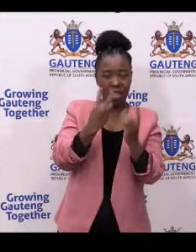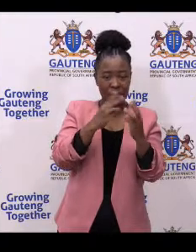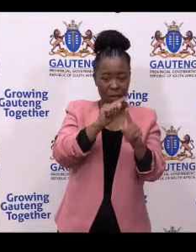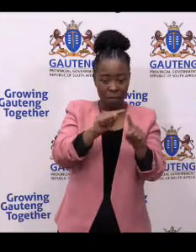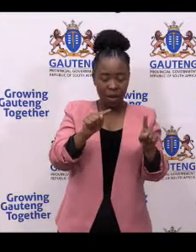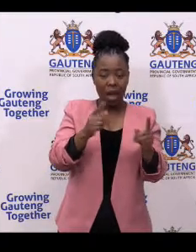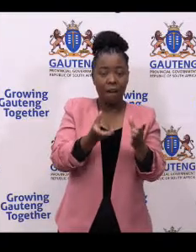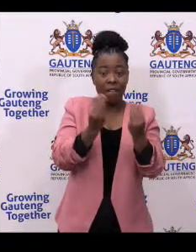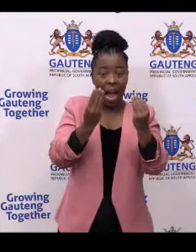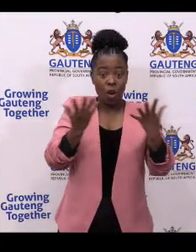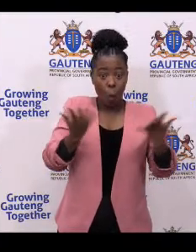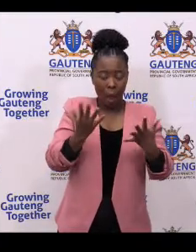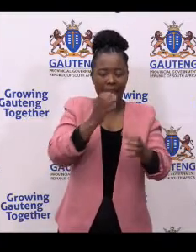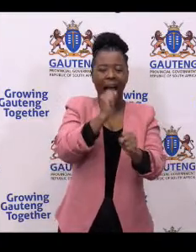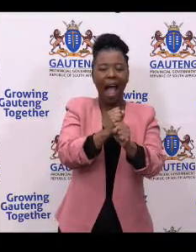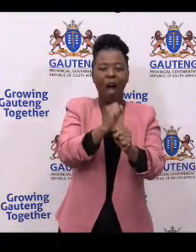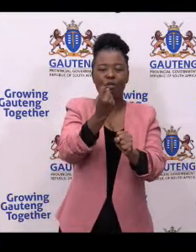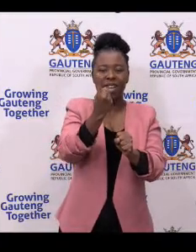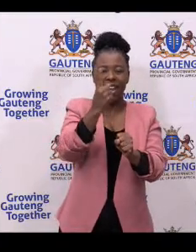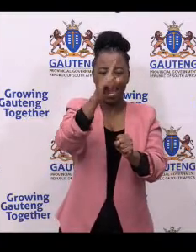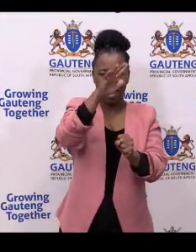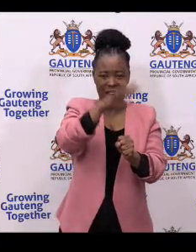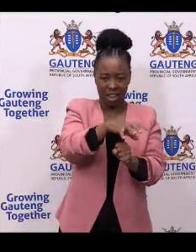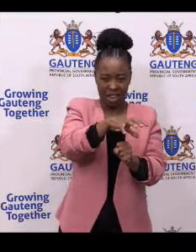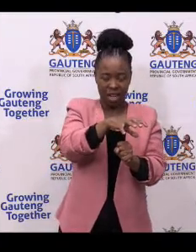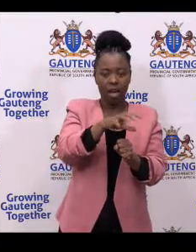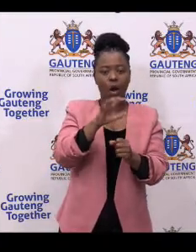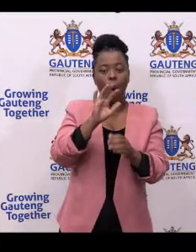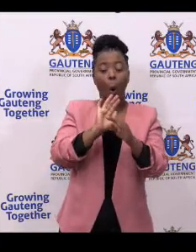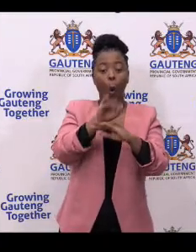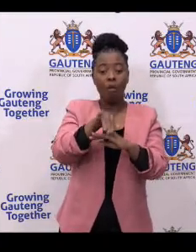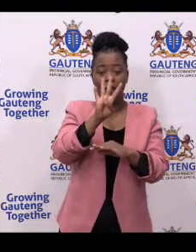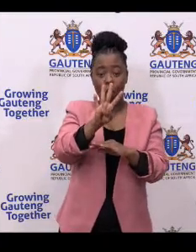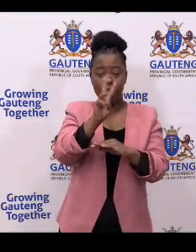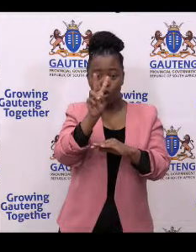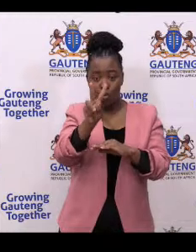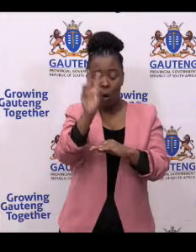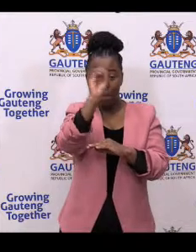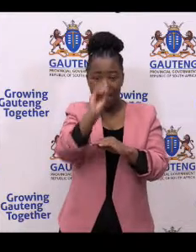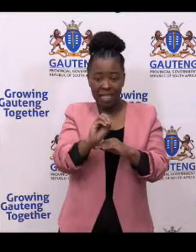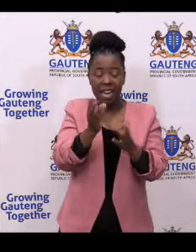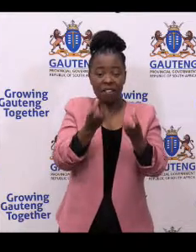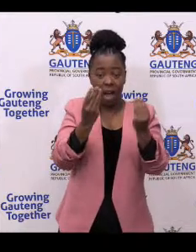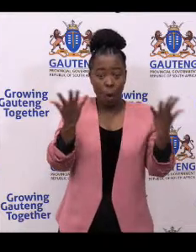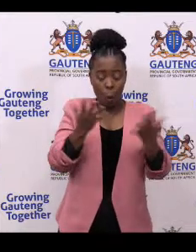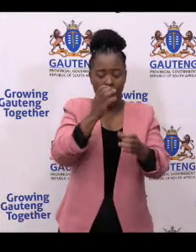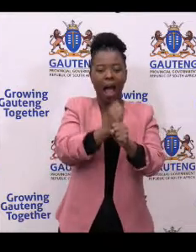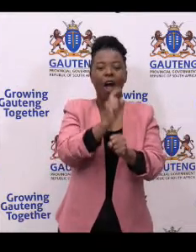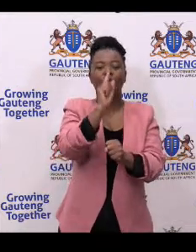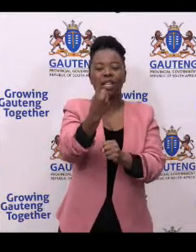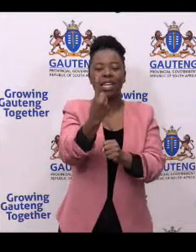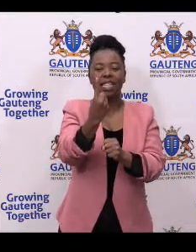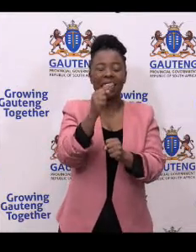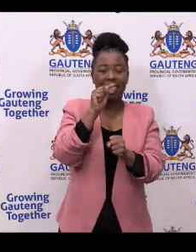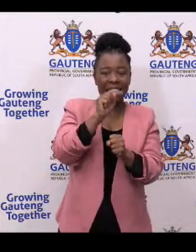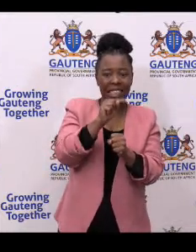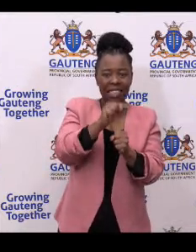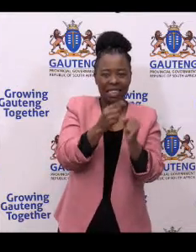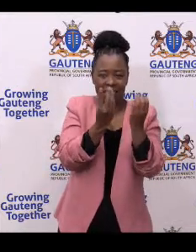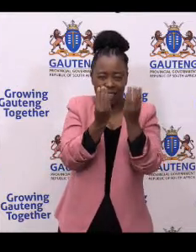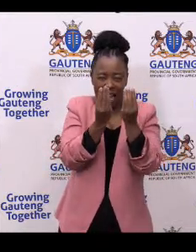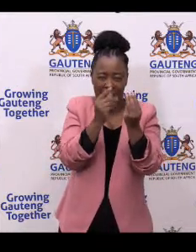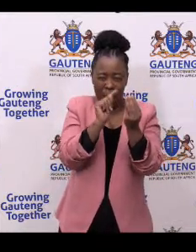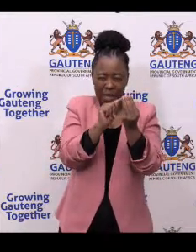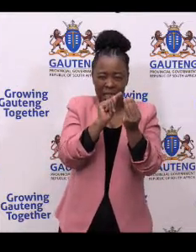in Gauteng, and over 42% of active cases are found in Gauteng. And this is a figure that makes